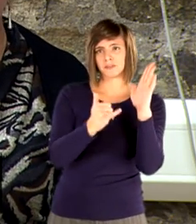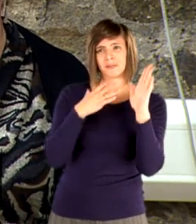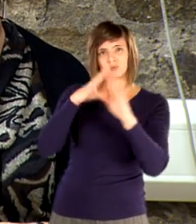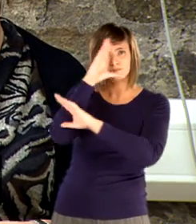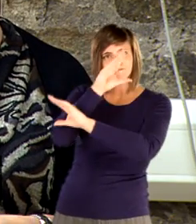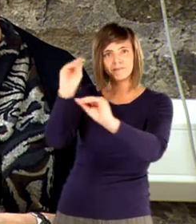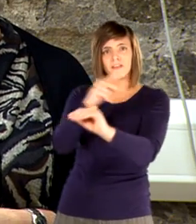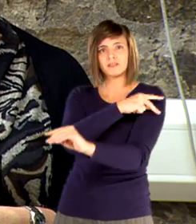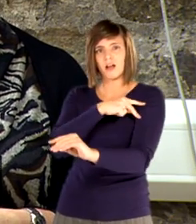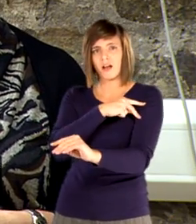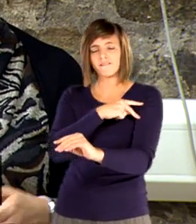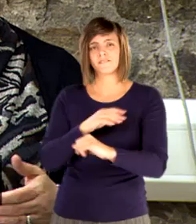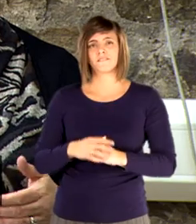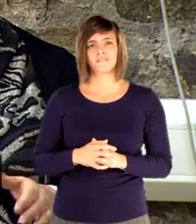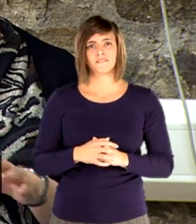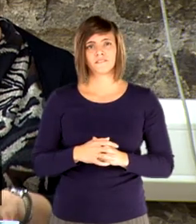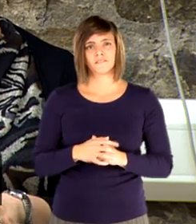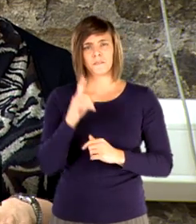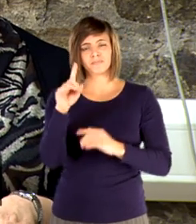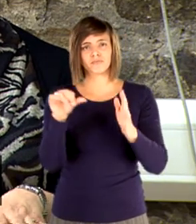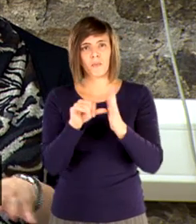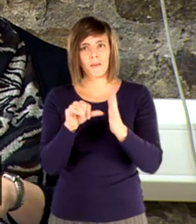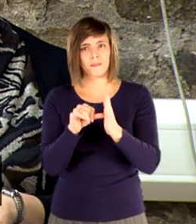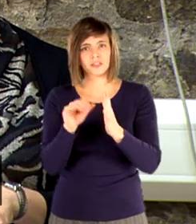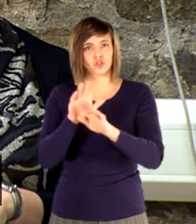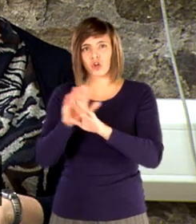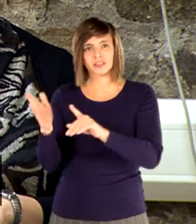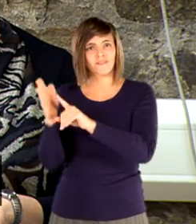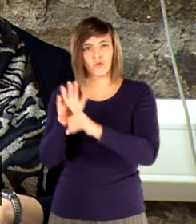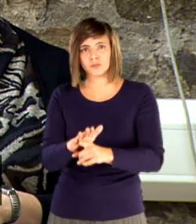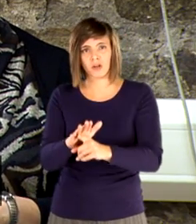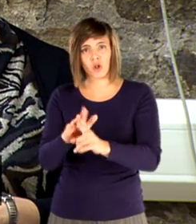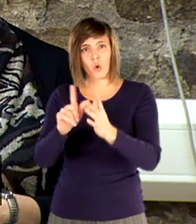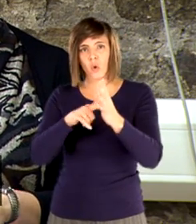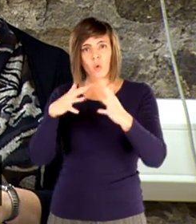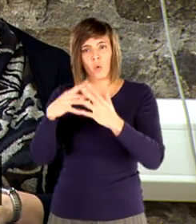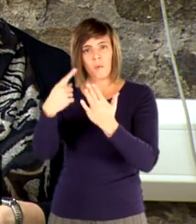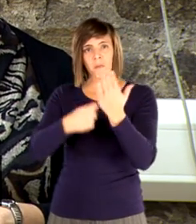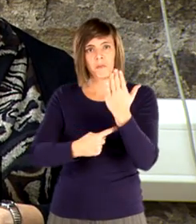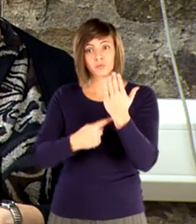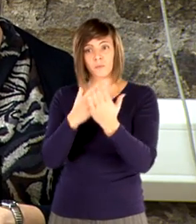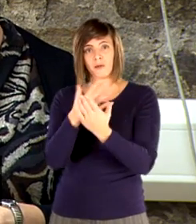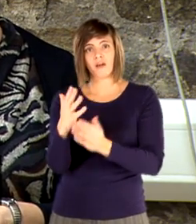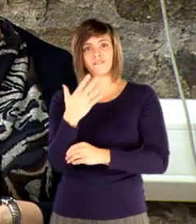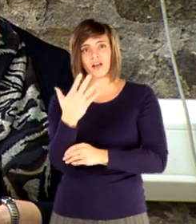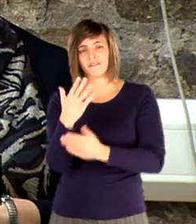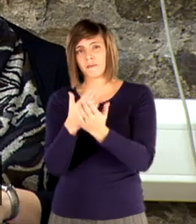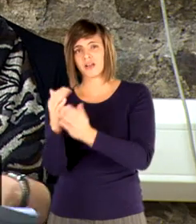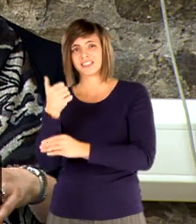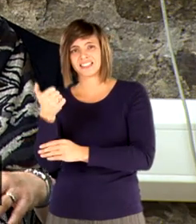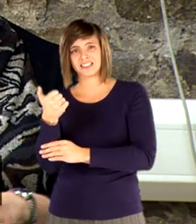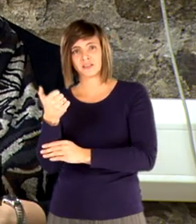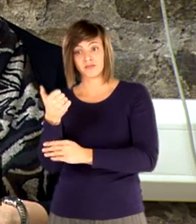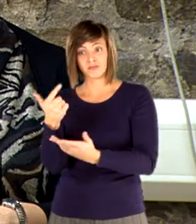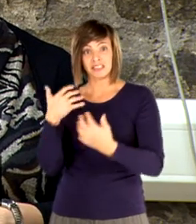to people who'll be teaching him or her. But the difficulty is that those are not enforceable by law. So whatever you get in parts 5 and 6,